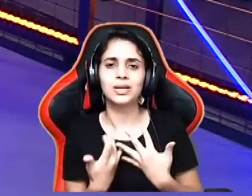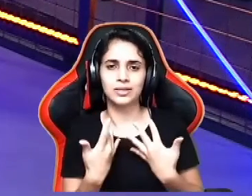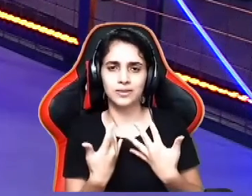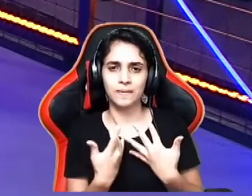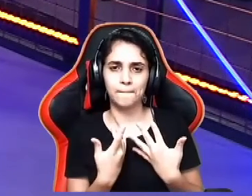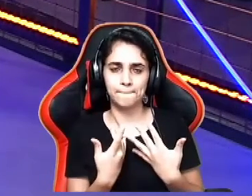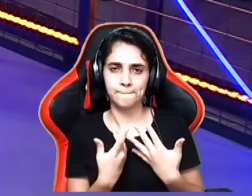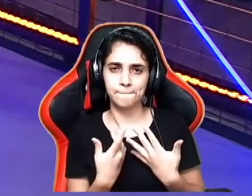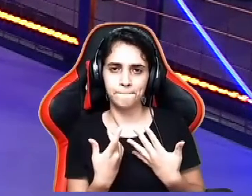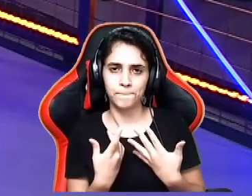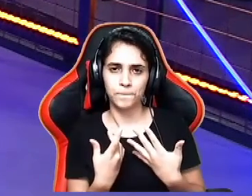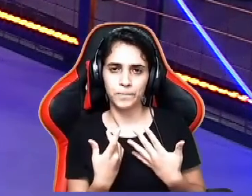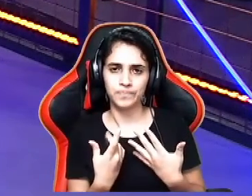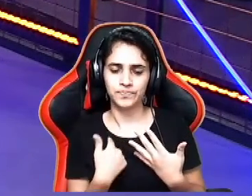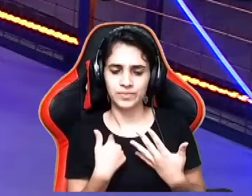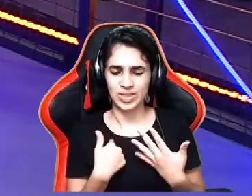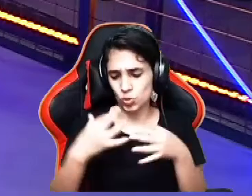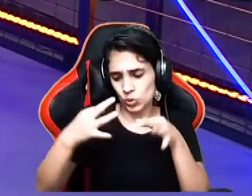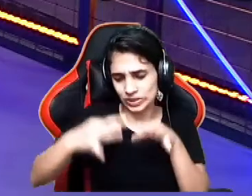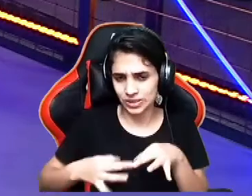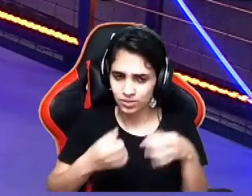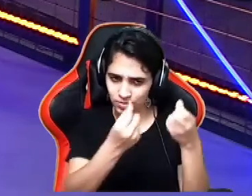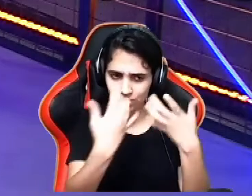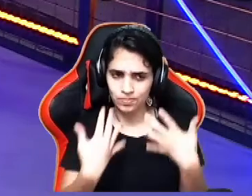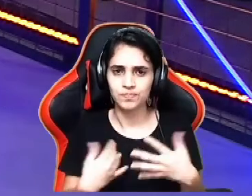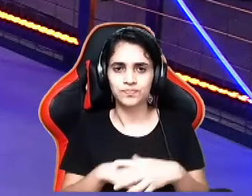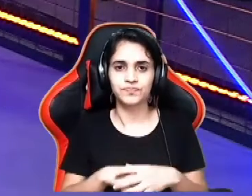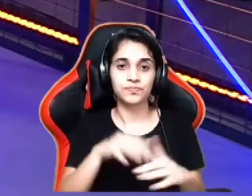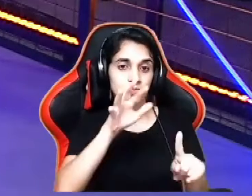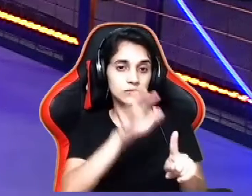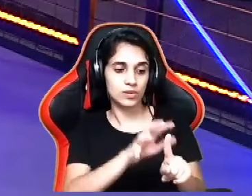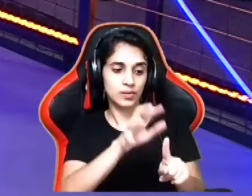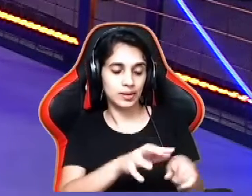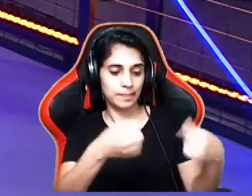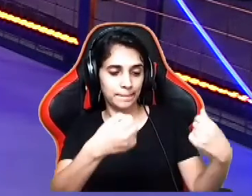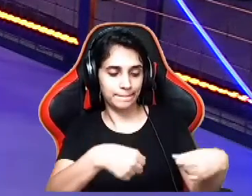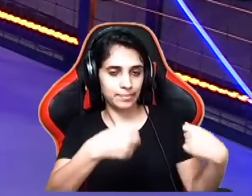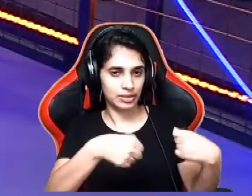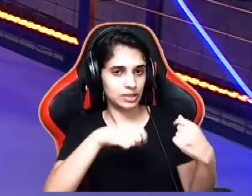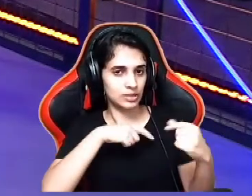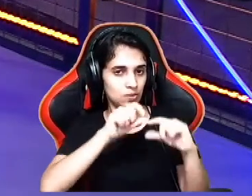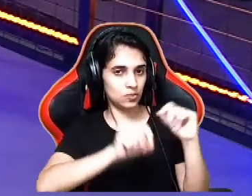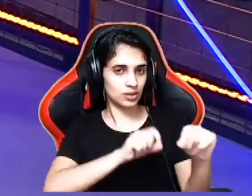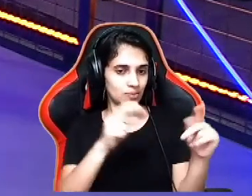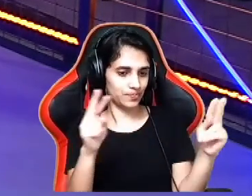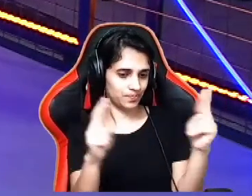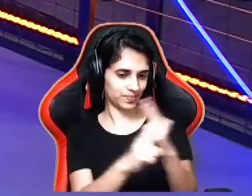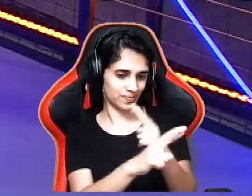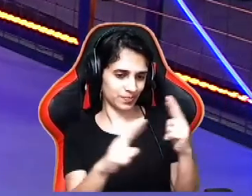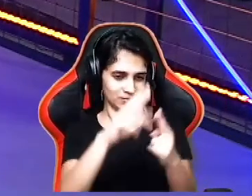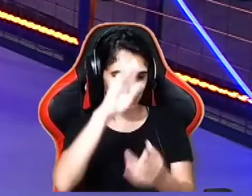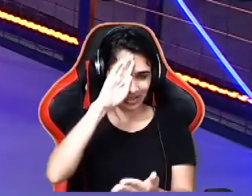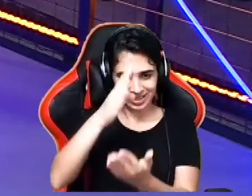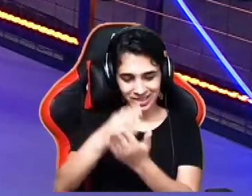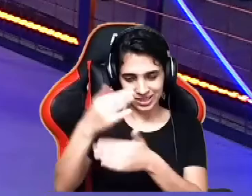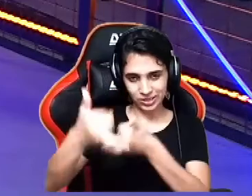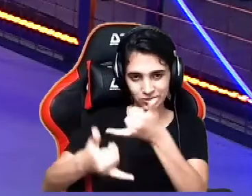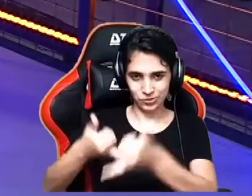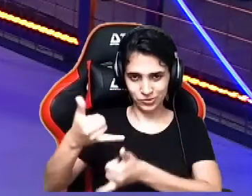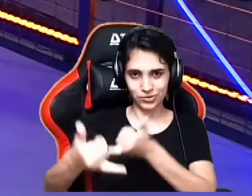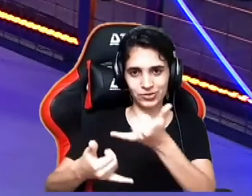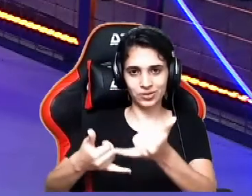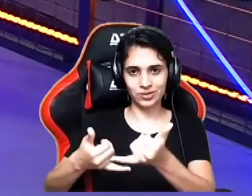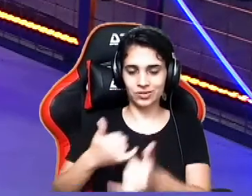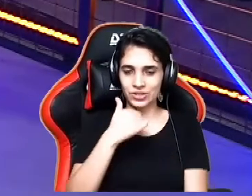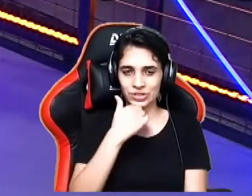if what I você think is right, because the você tem influencer uma relação needs to com have o some jogo. kind of a Então, direct relationship